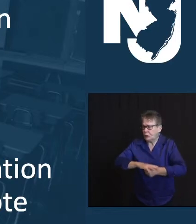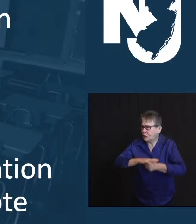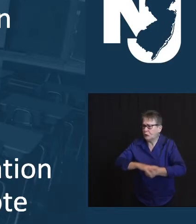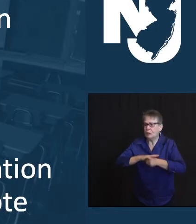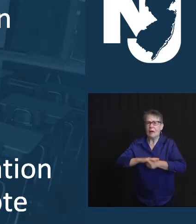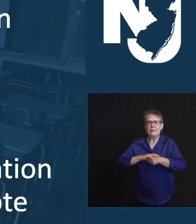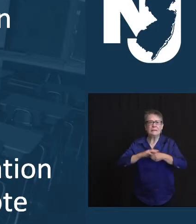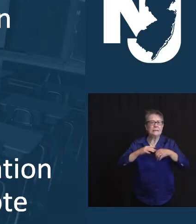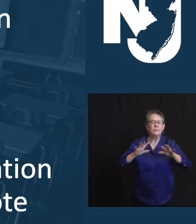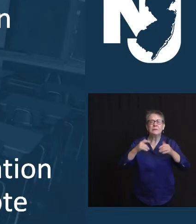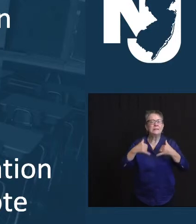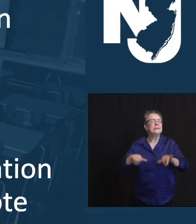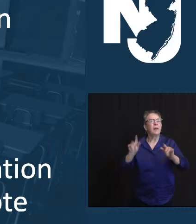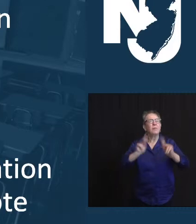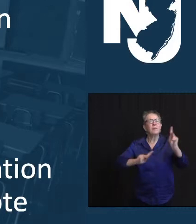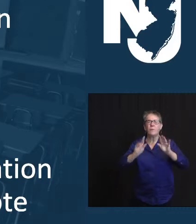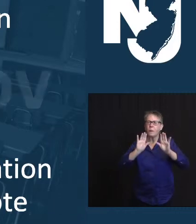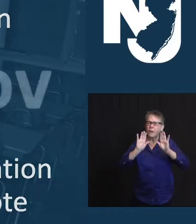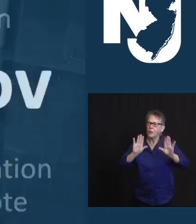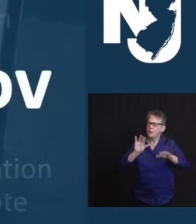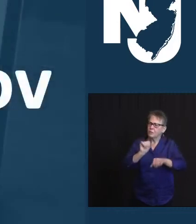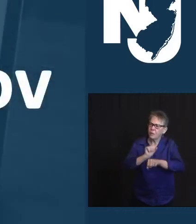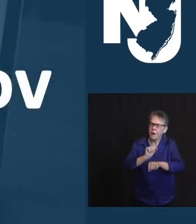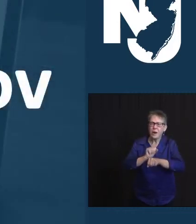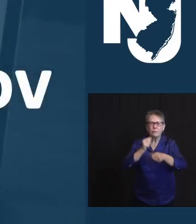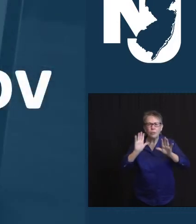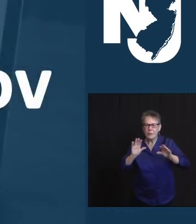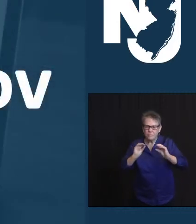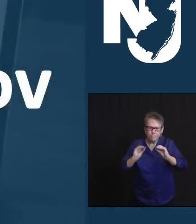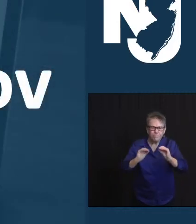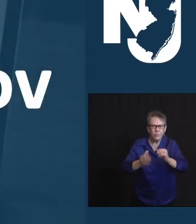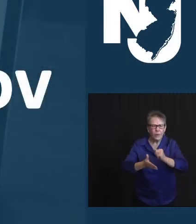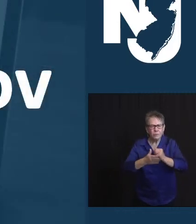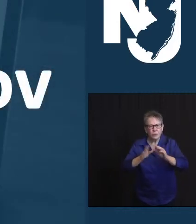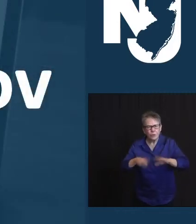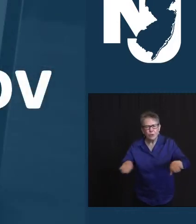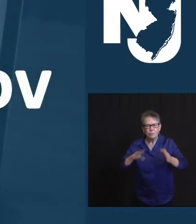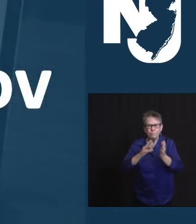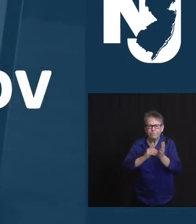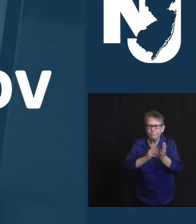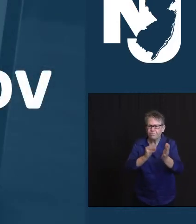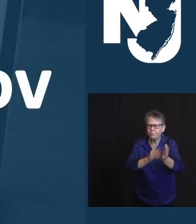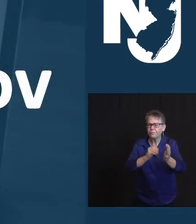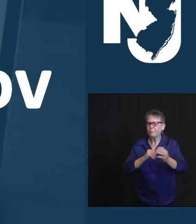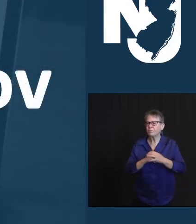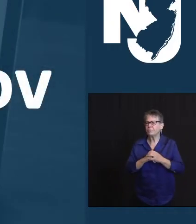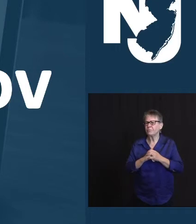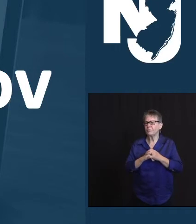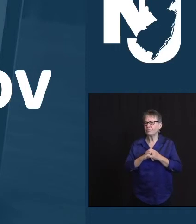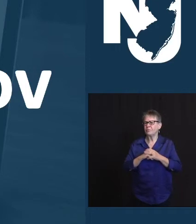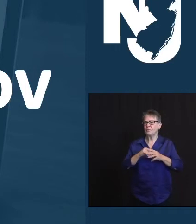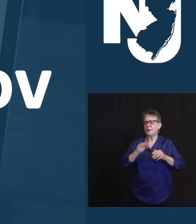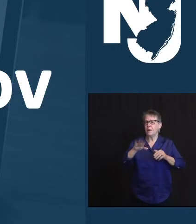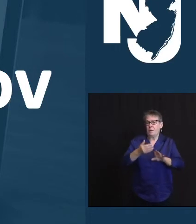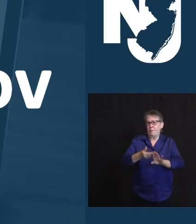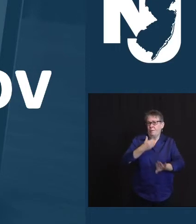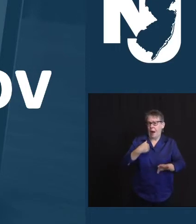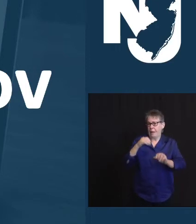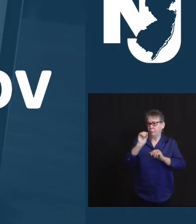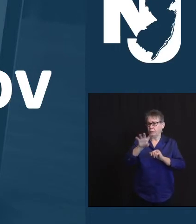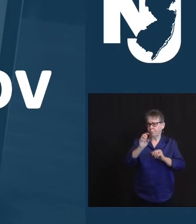say thank you. Now, I want to get something off my chest before we turn to the overnight numbers. I have to address, in the words I will